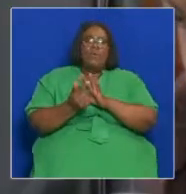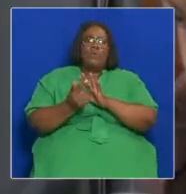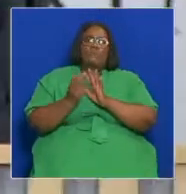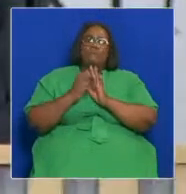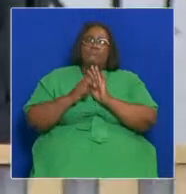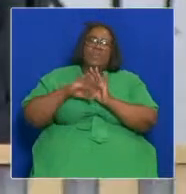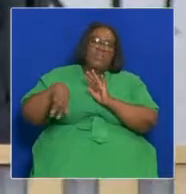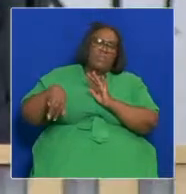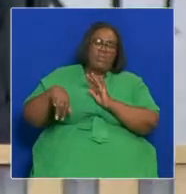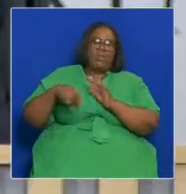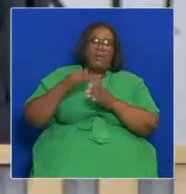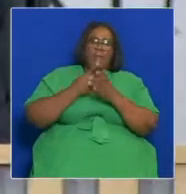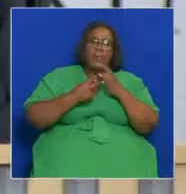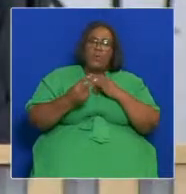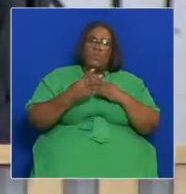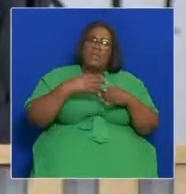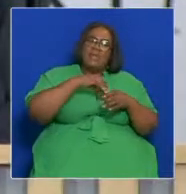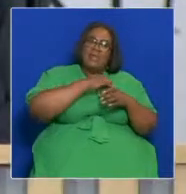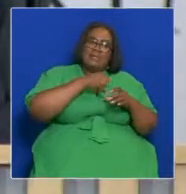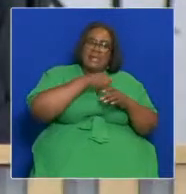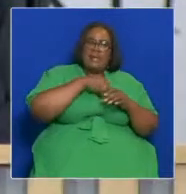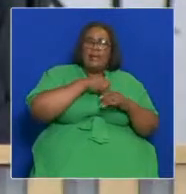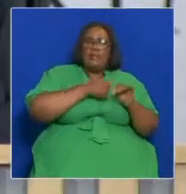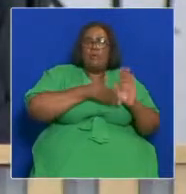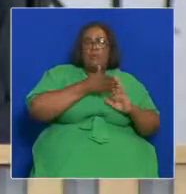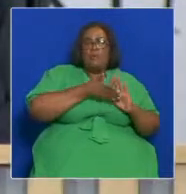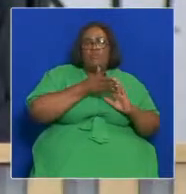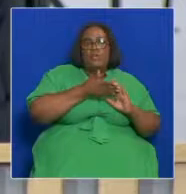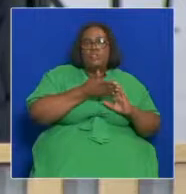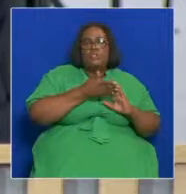operations manual and I would say the law as well.